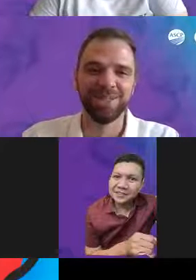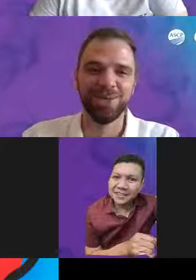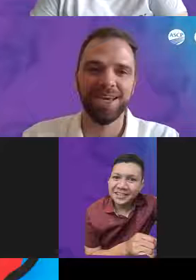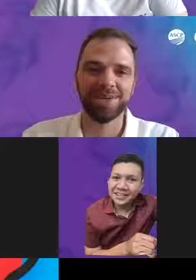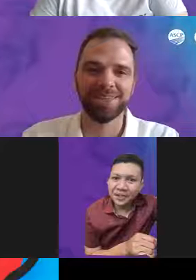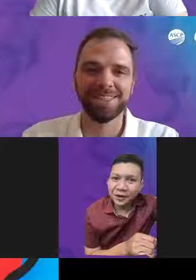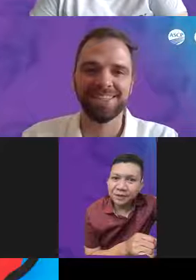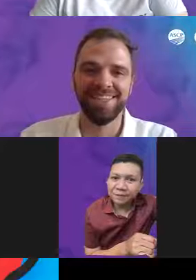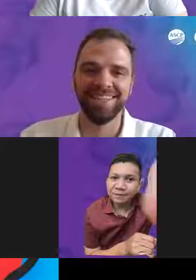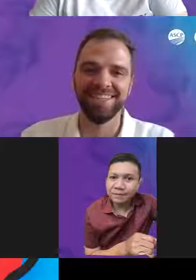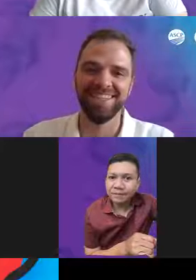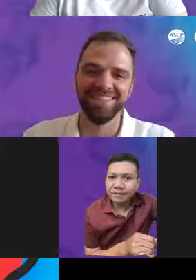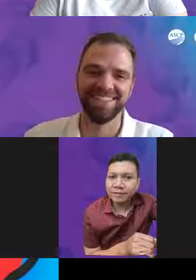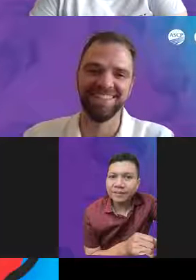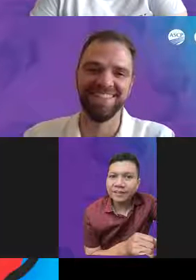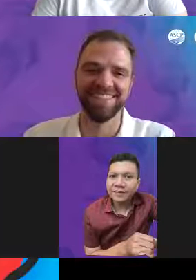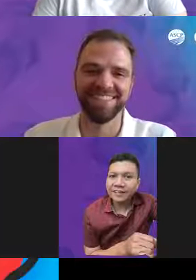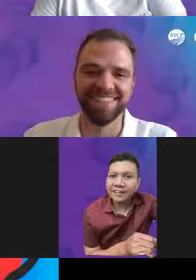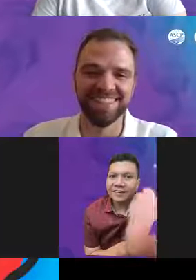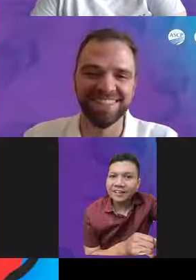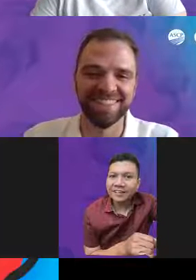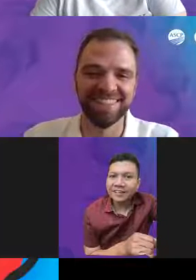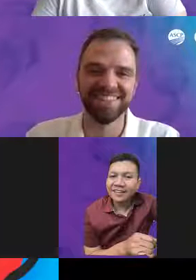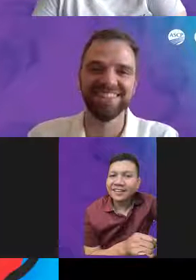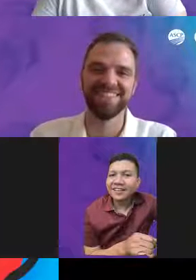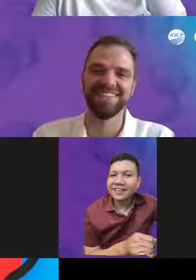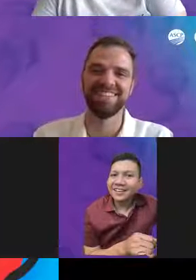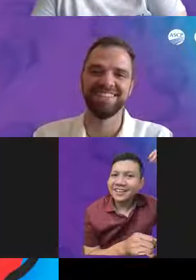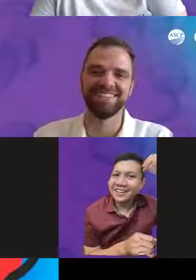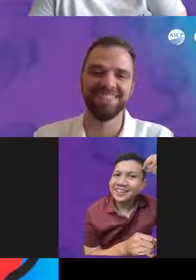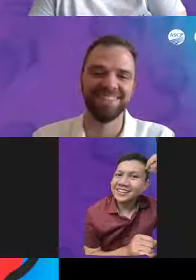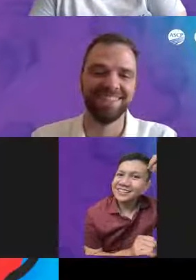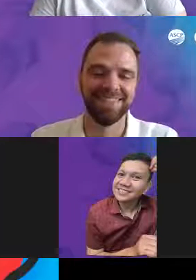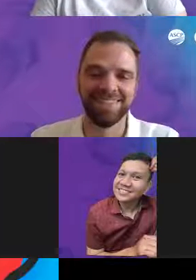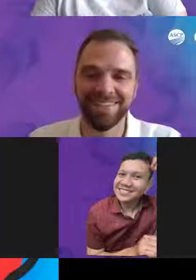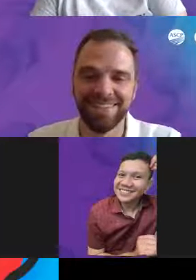she looks like a low count of red cell. Yeah, she has a face like, ooh.